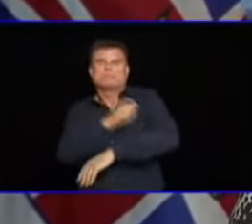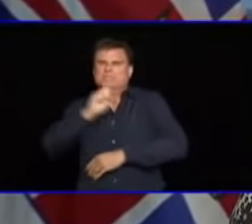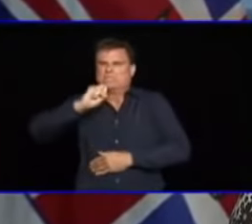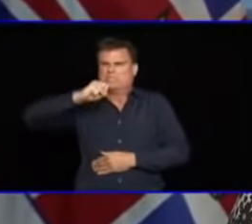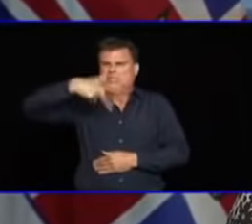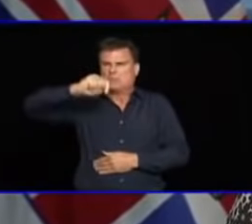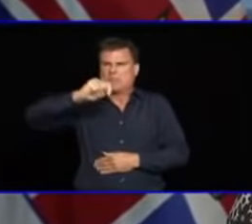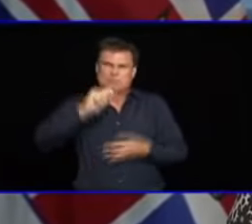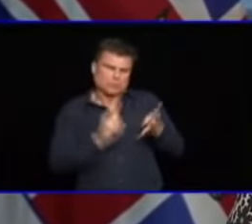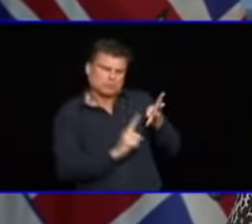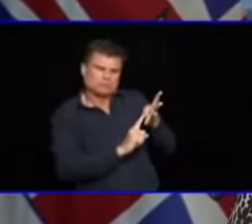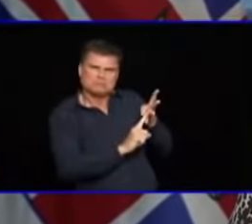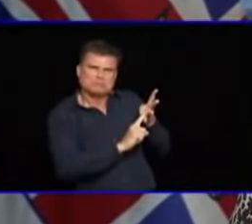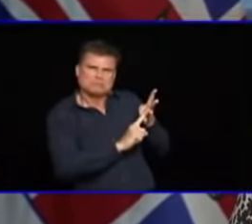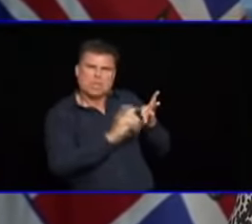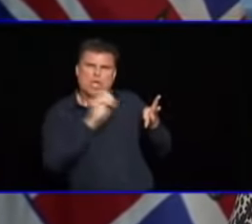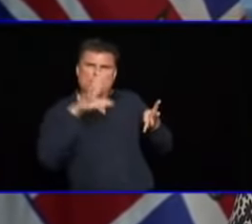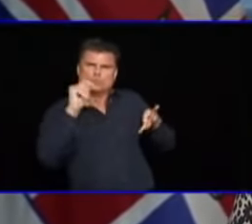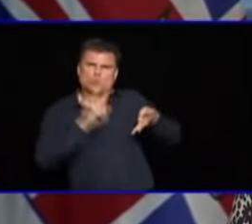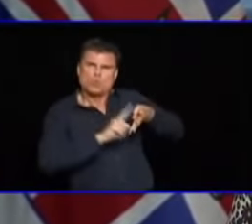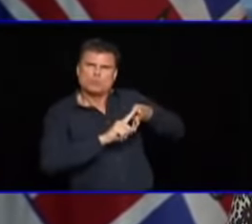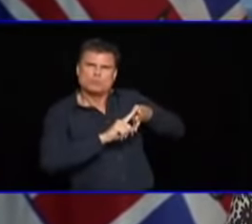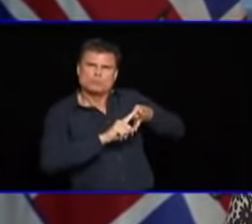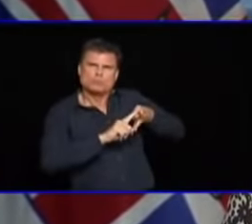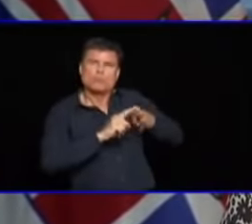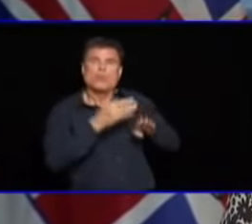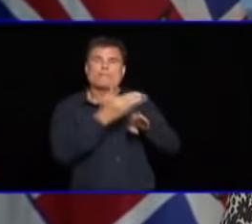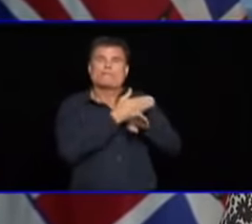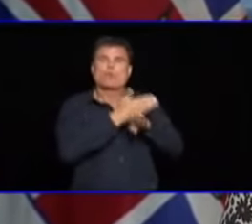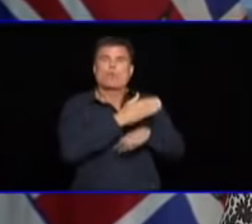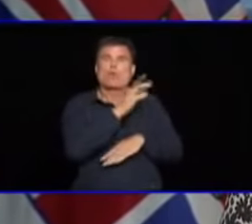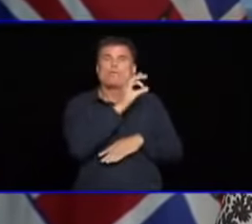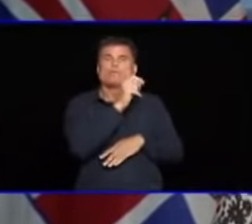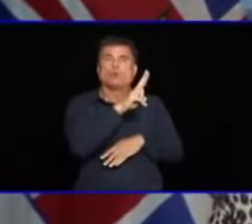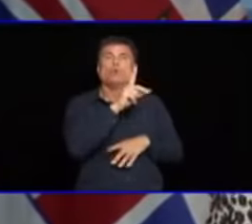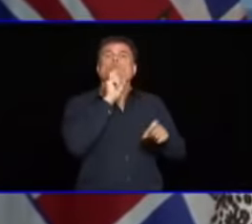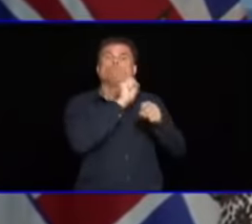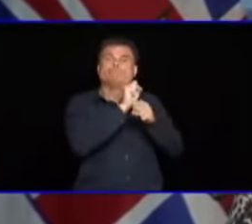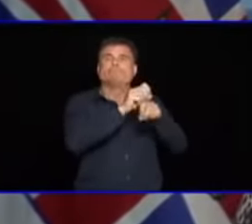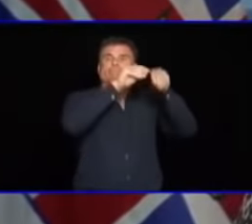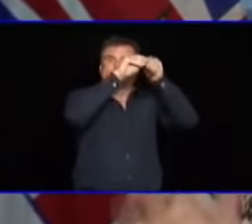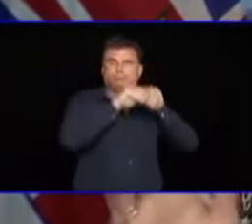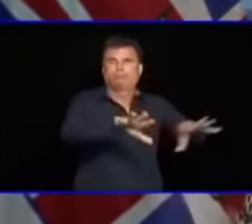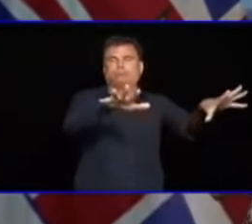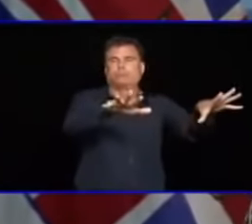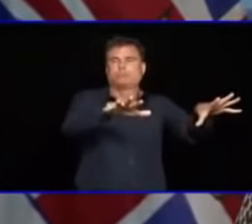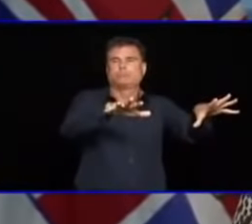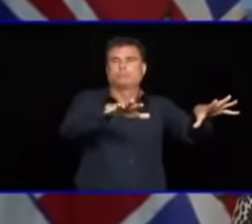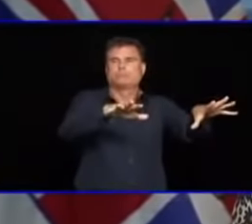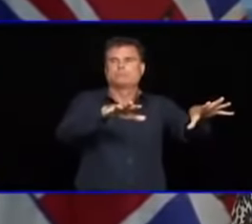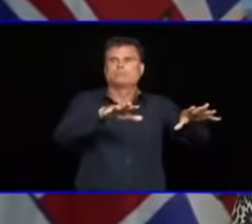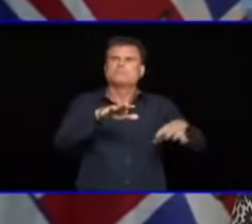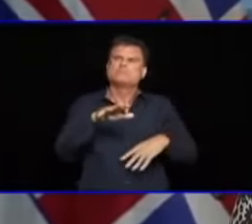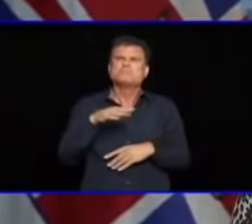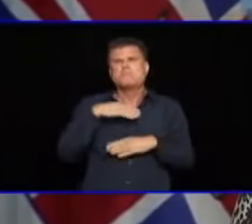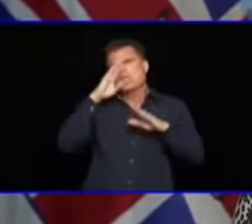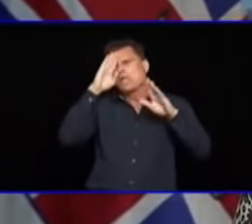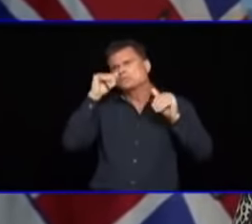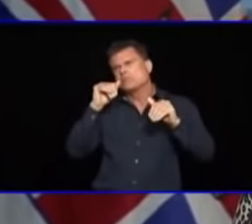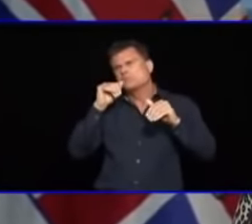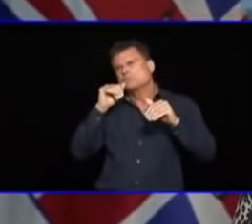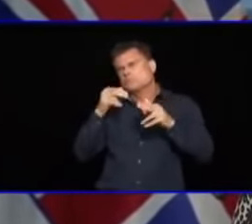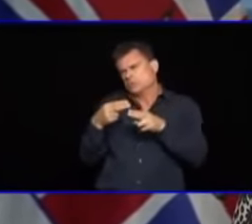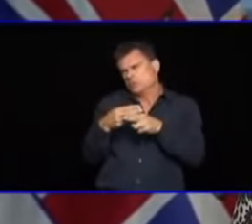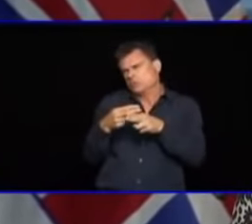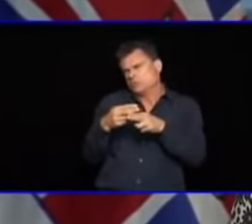people prior to the season starting in earnest. And we expect vaccine to start arriving in the